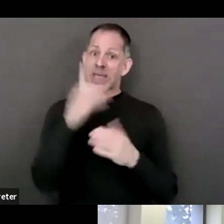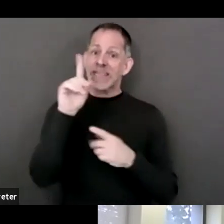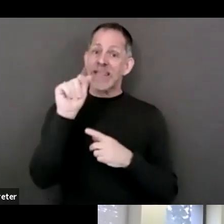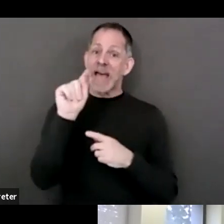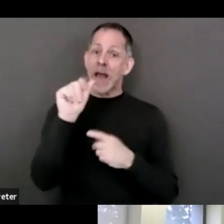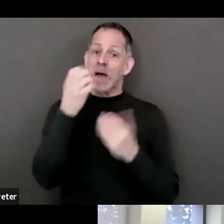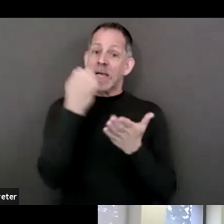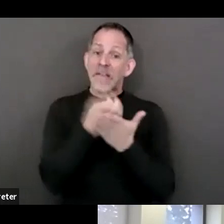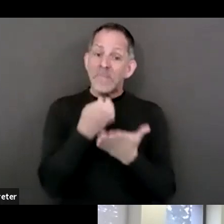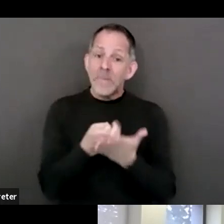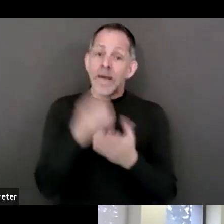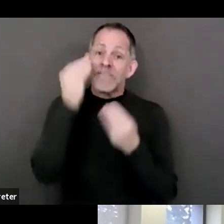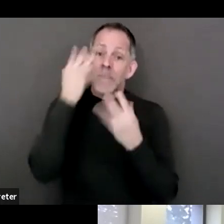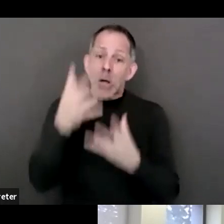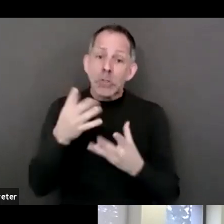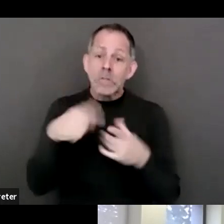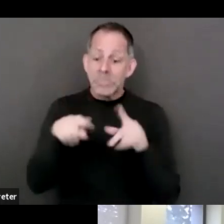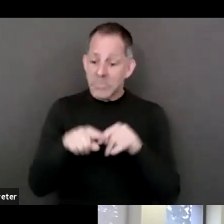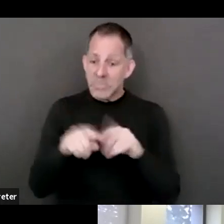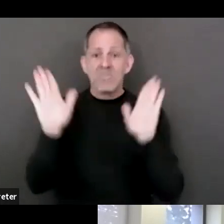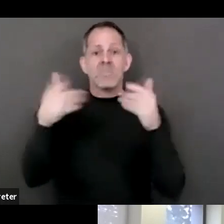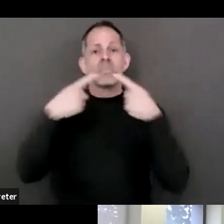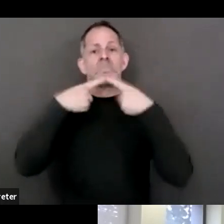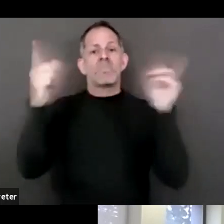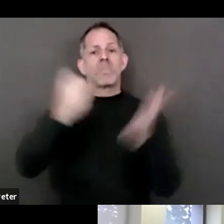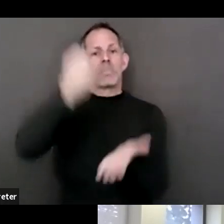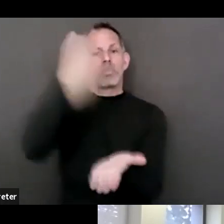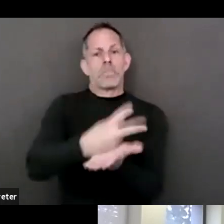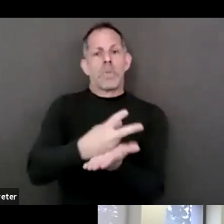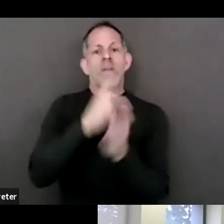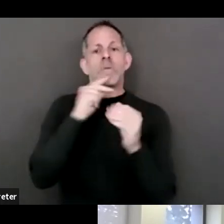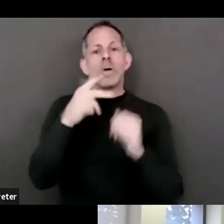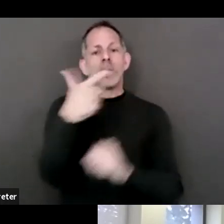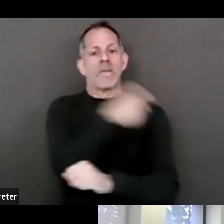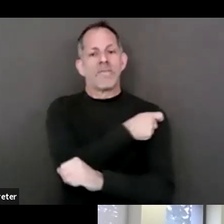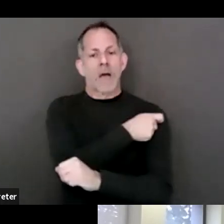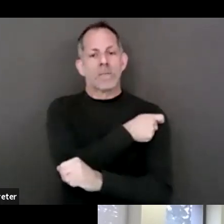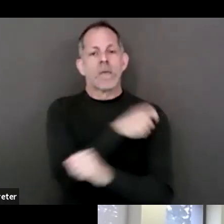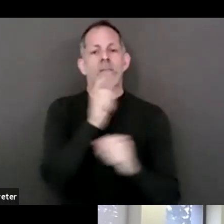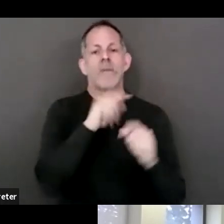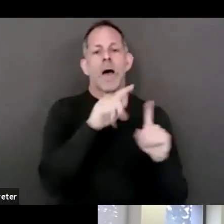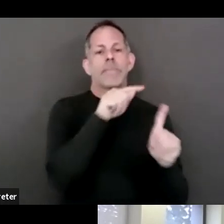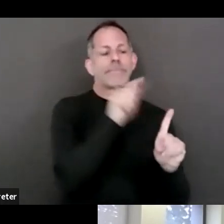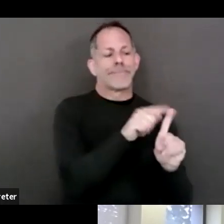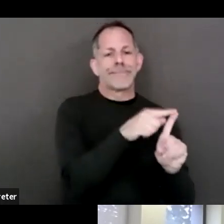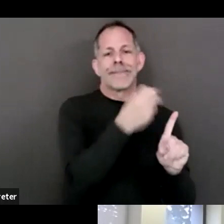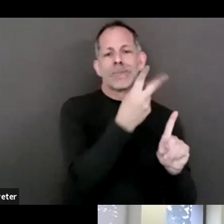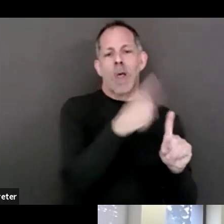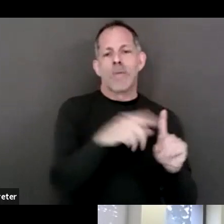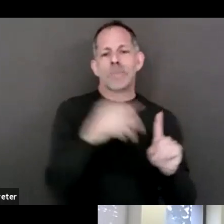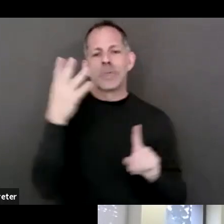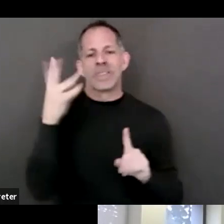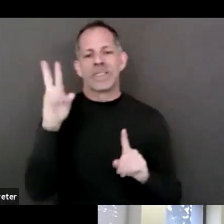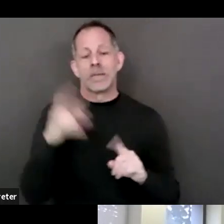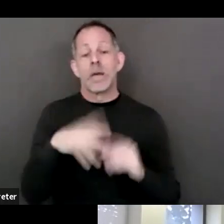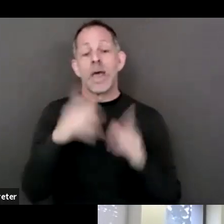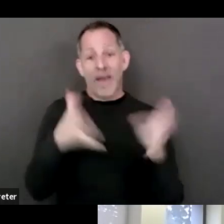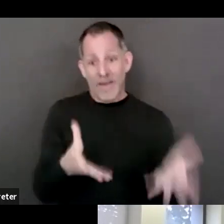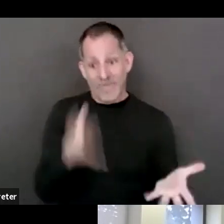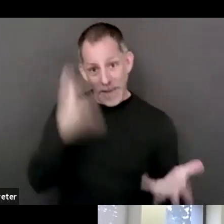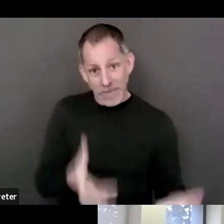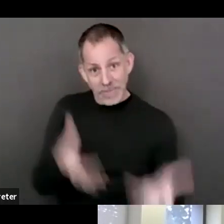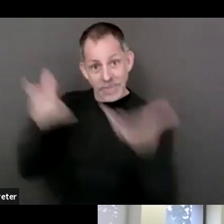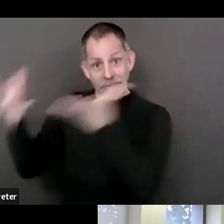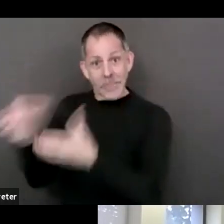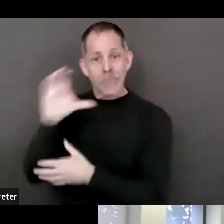And then again, CDC's Advisory Committee on Immunization Practices would then look at that and provide formal recommendations